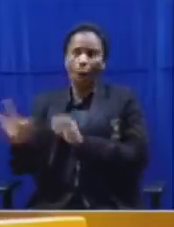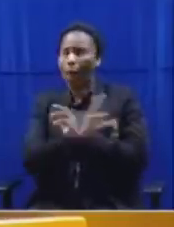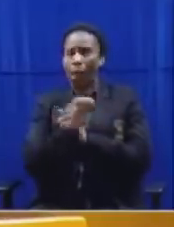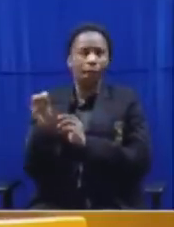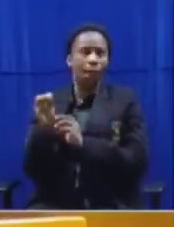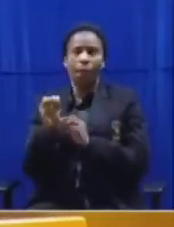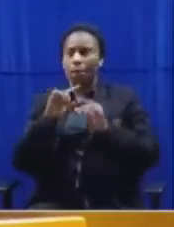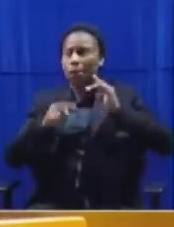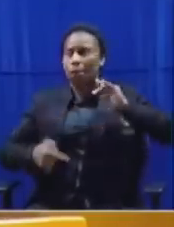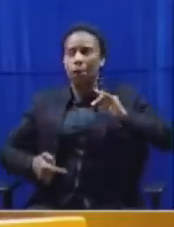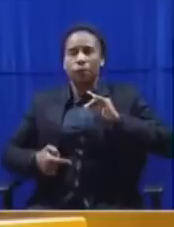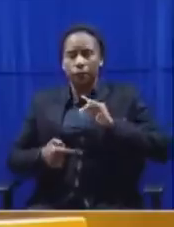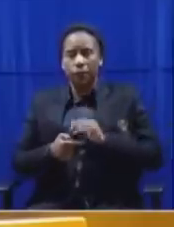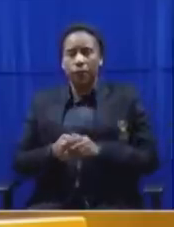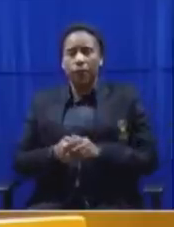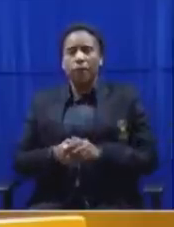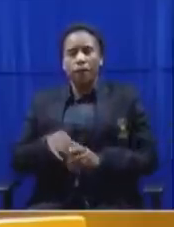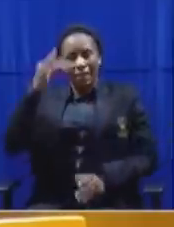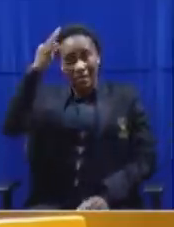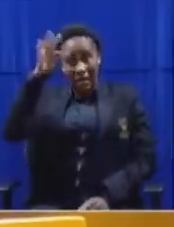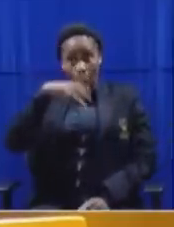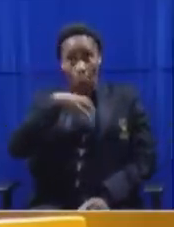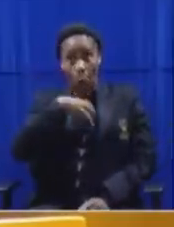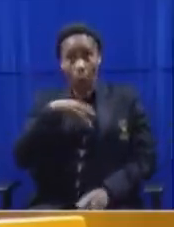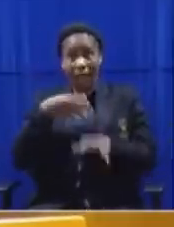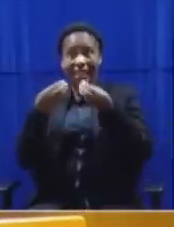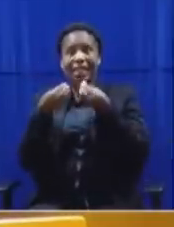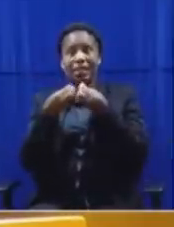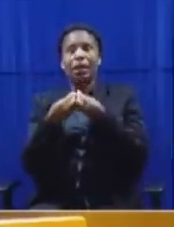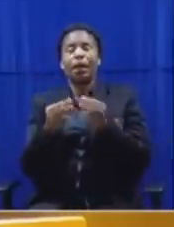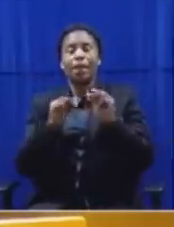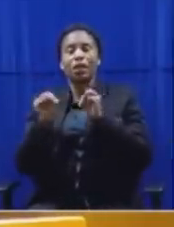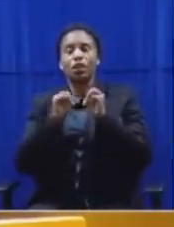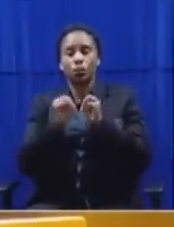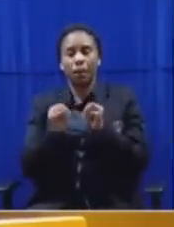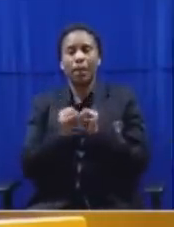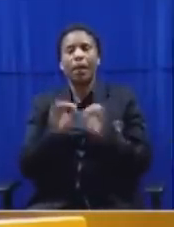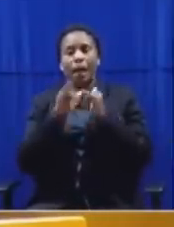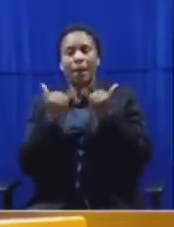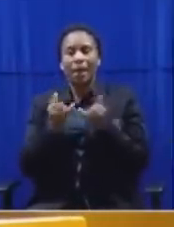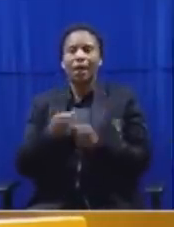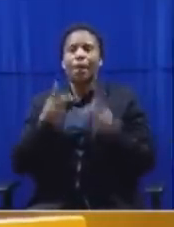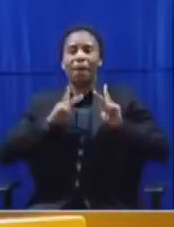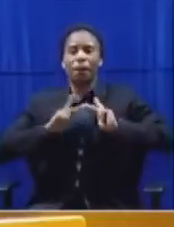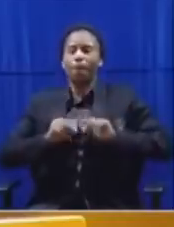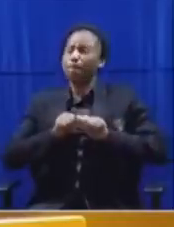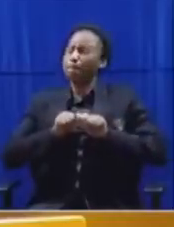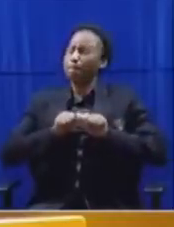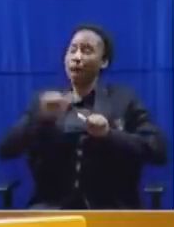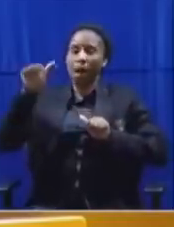have got a state-owned asset management company that is performing far much better than